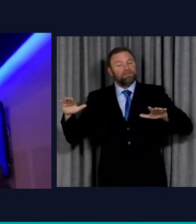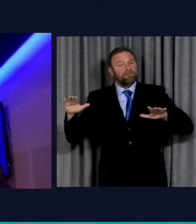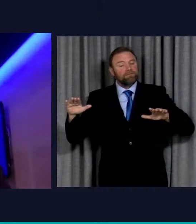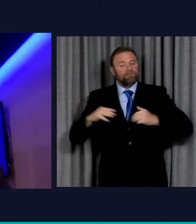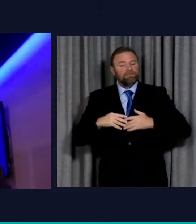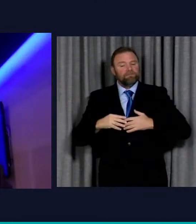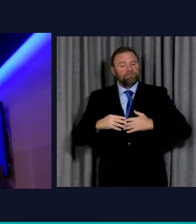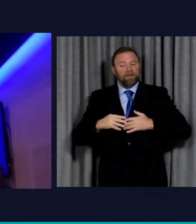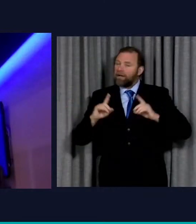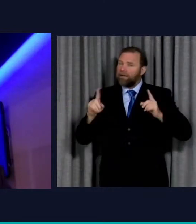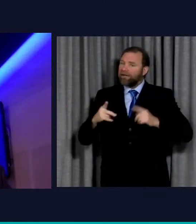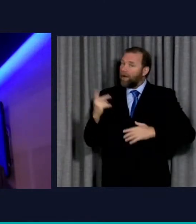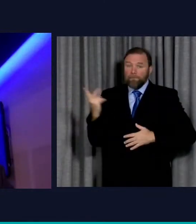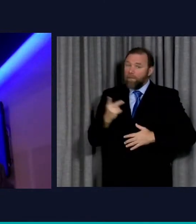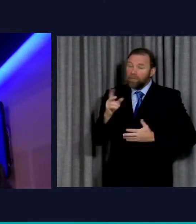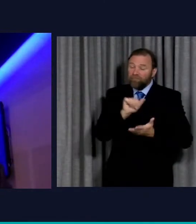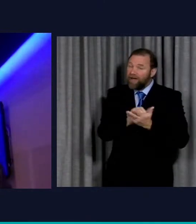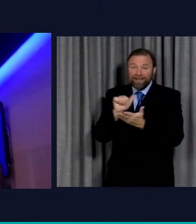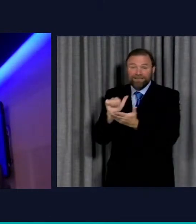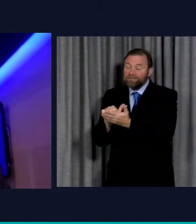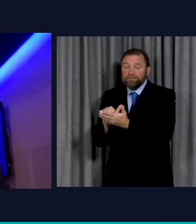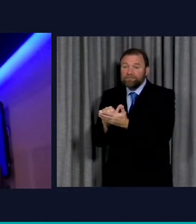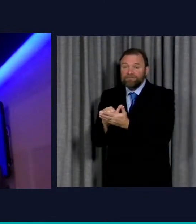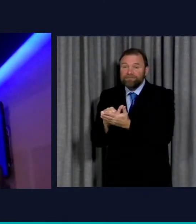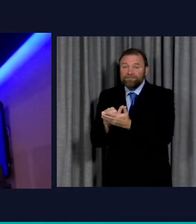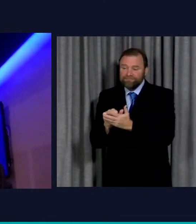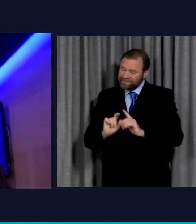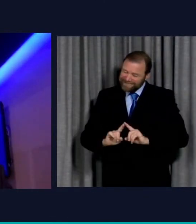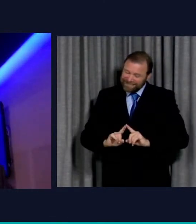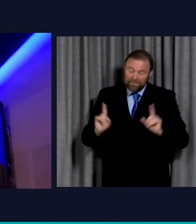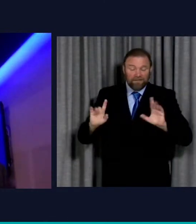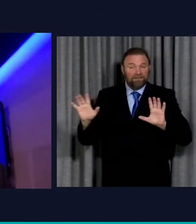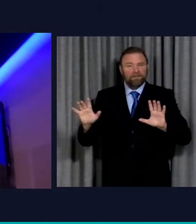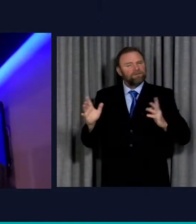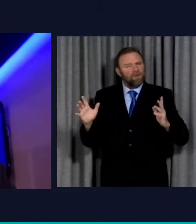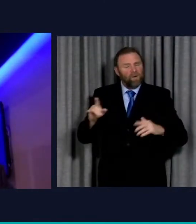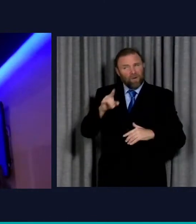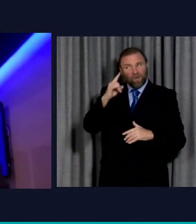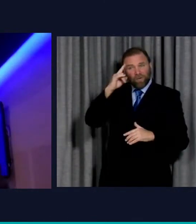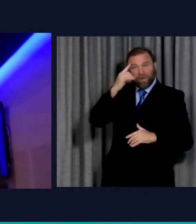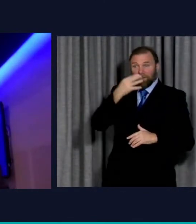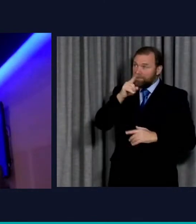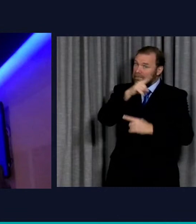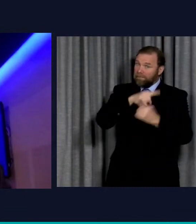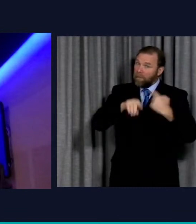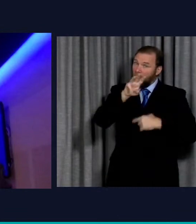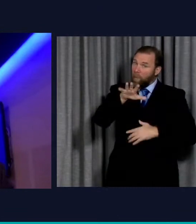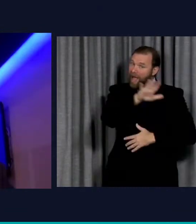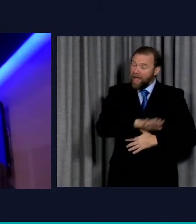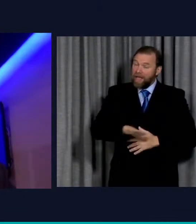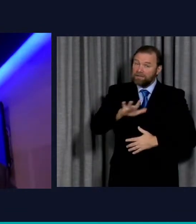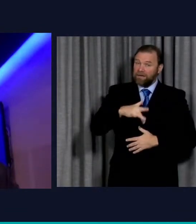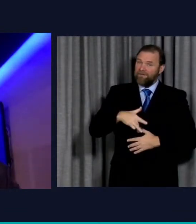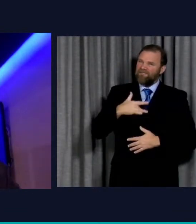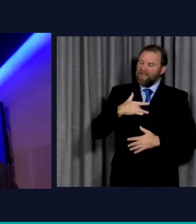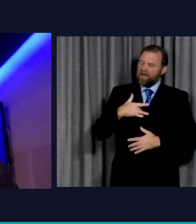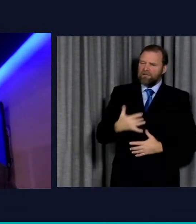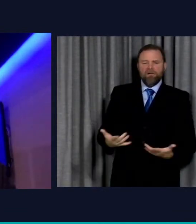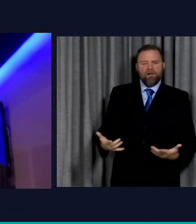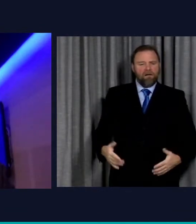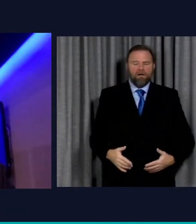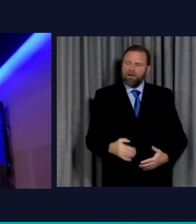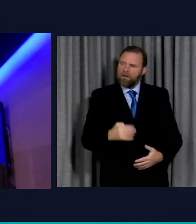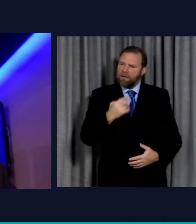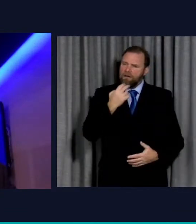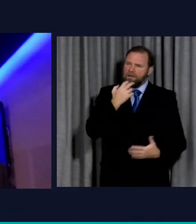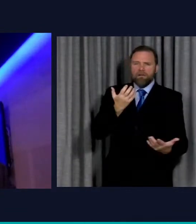correct approach here because of it being so different. So do you think that people in Wales have a right to feel hard done by